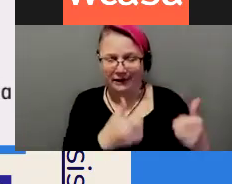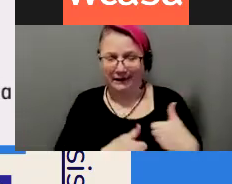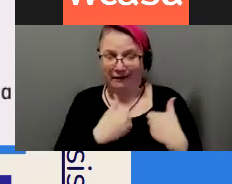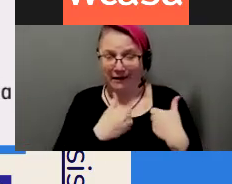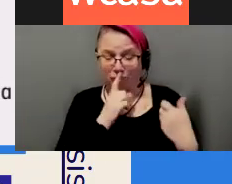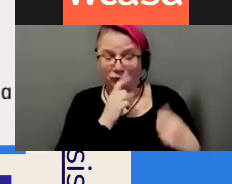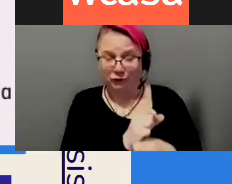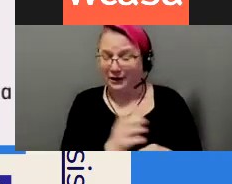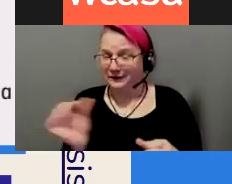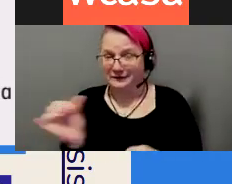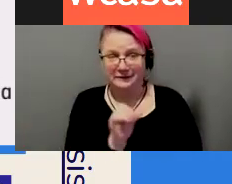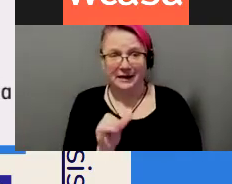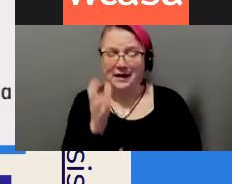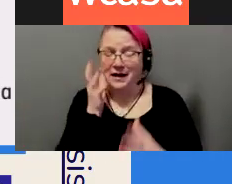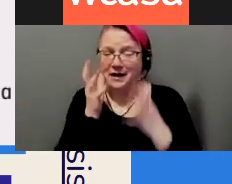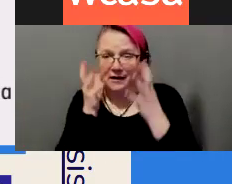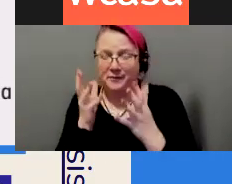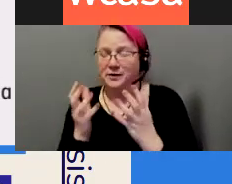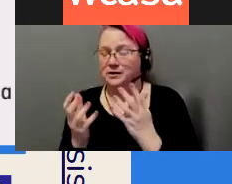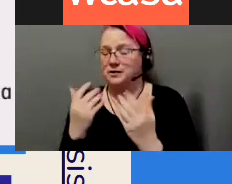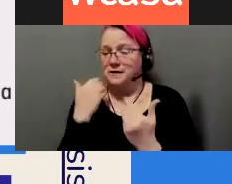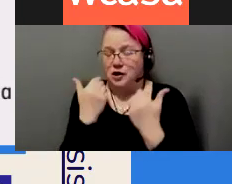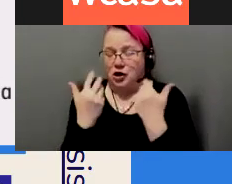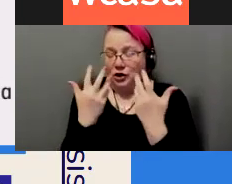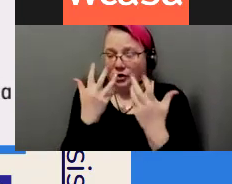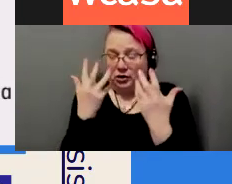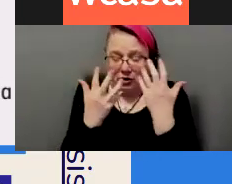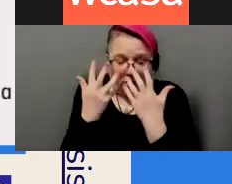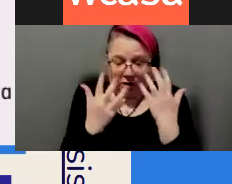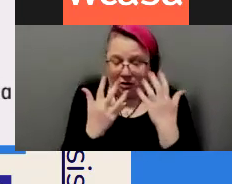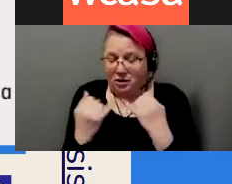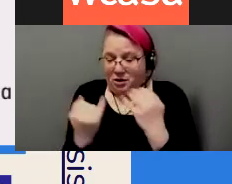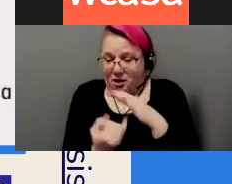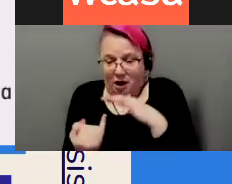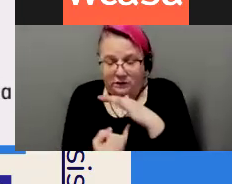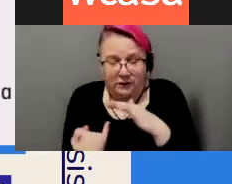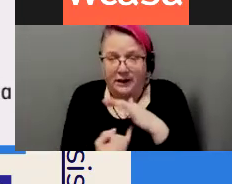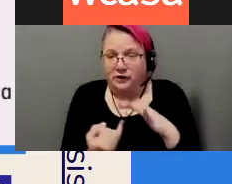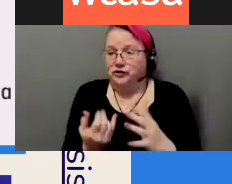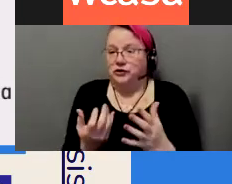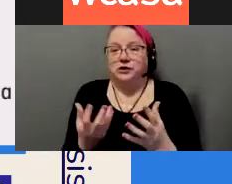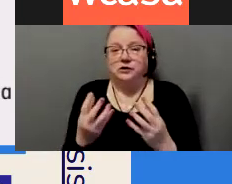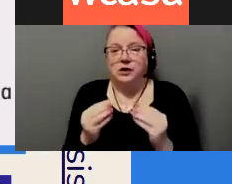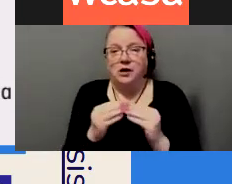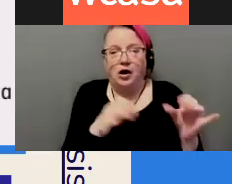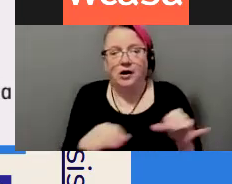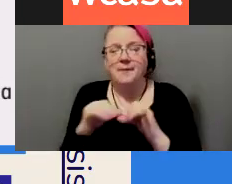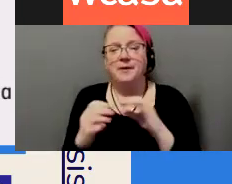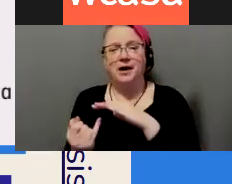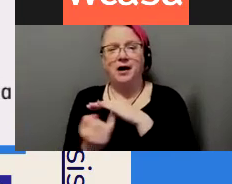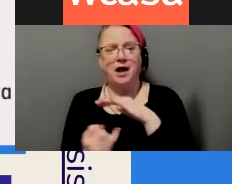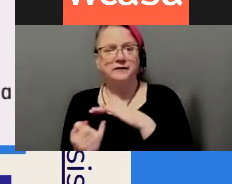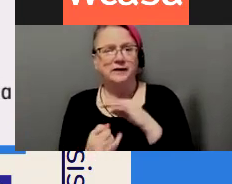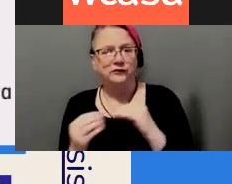isolation, humiliation, and fear are common. Feelings of isolation and shame might be more common, considering the